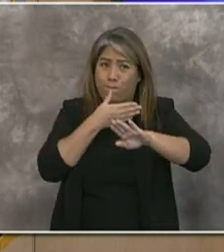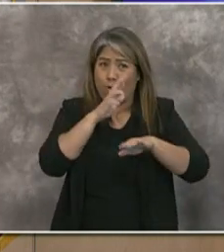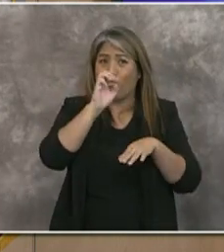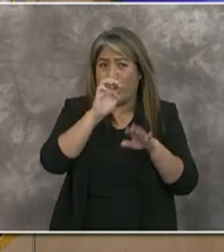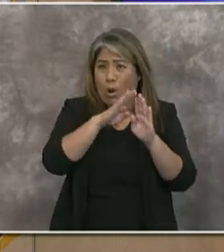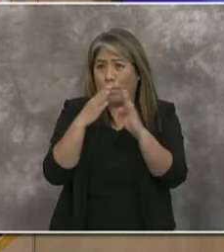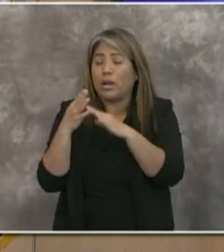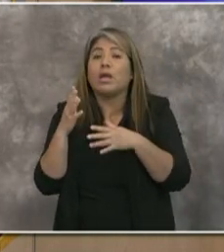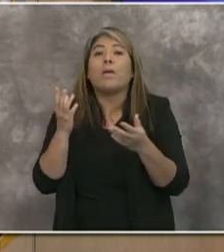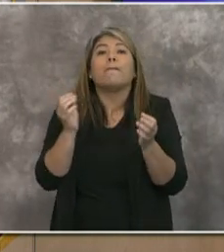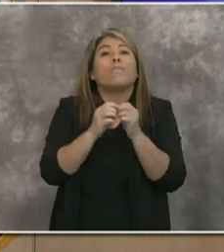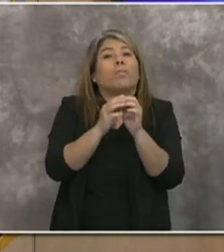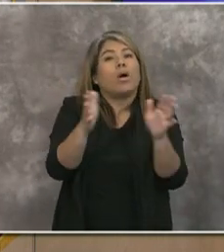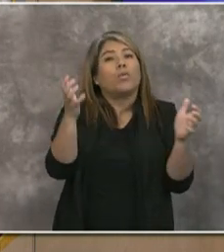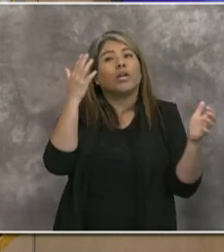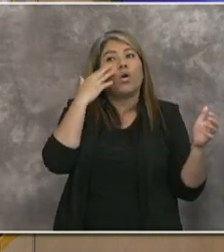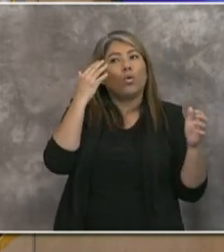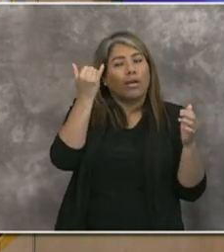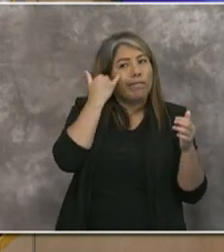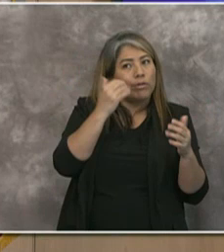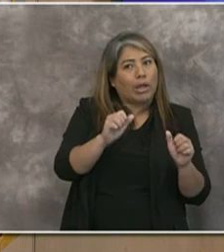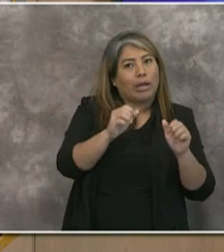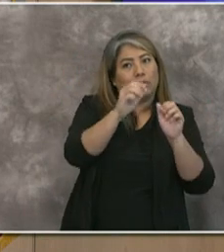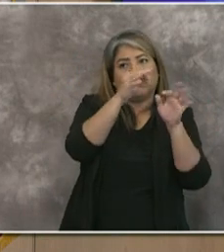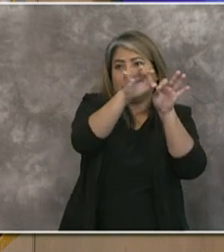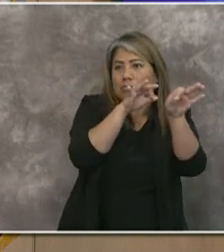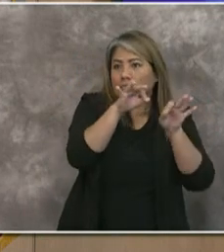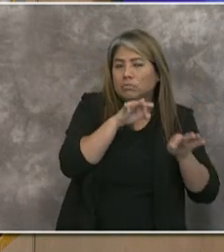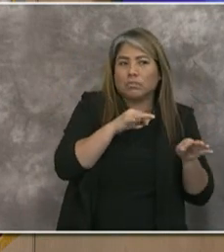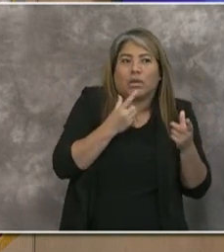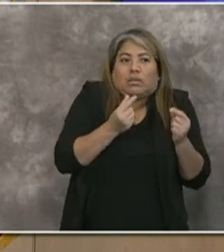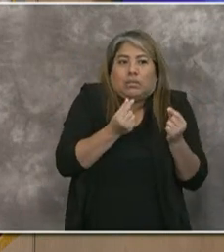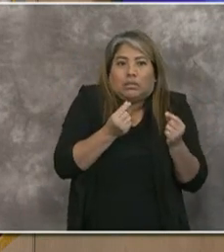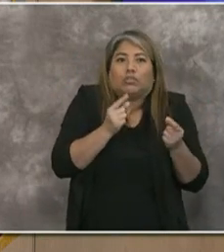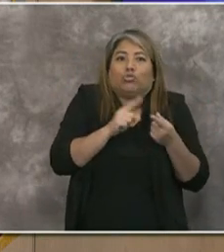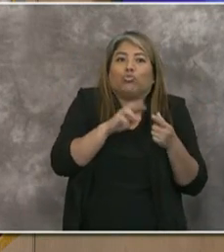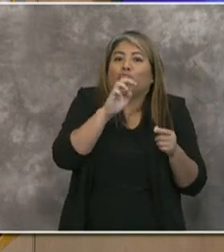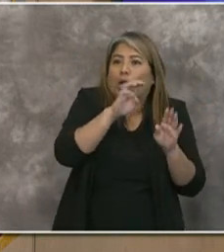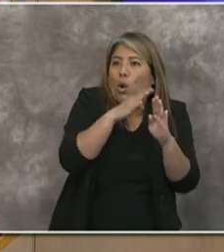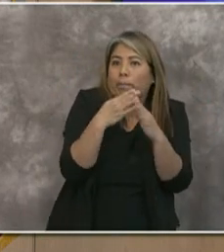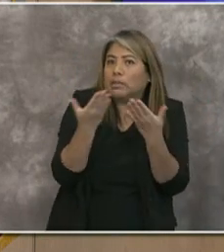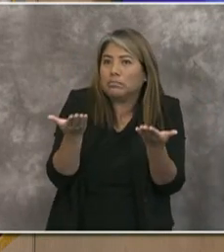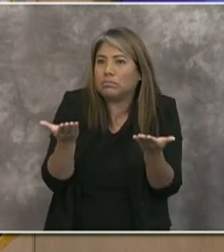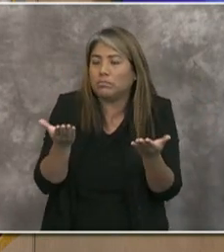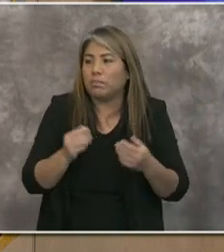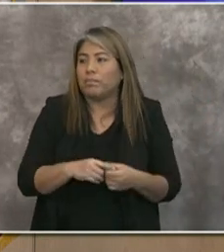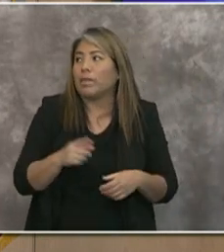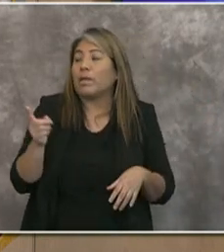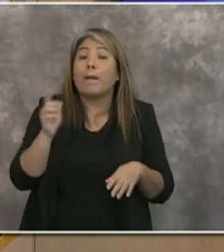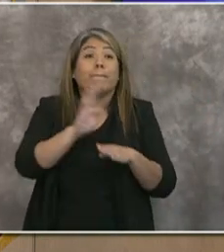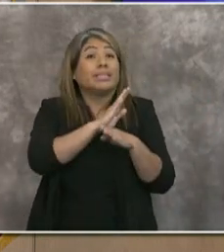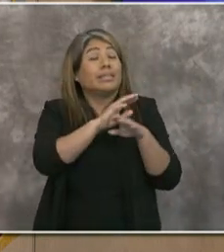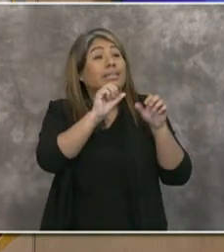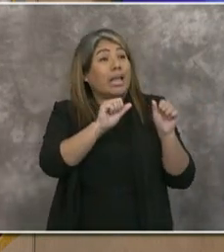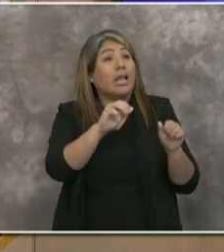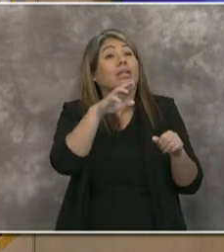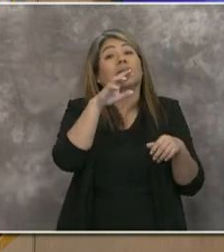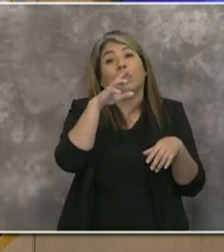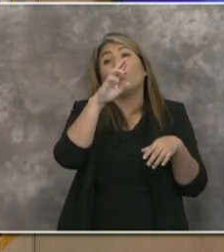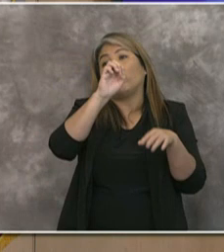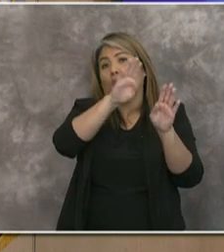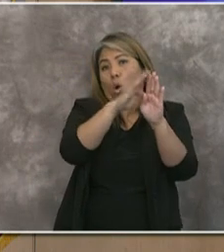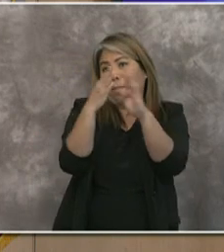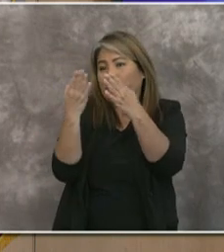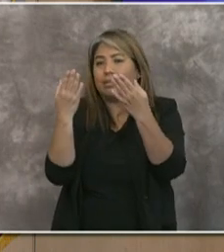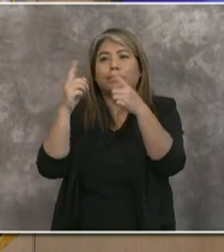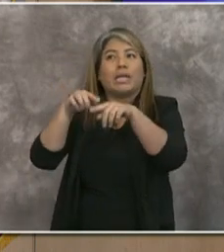More broadly, can you outline the steps a business needs to take in order to reopen? So the businesses that can reopen, again, will be guided